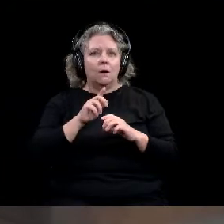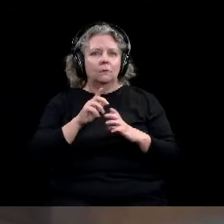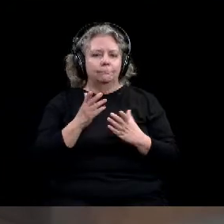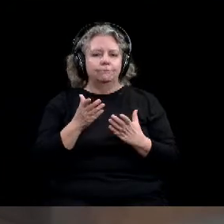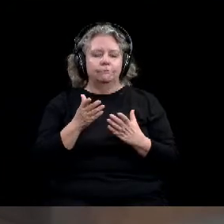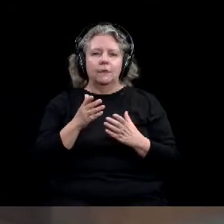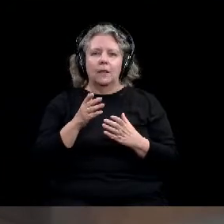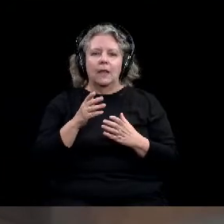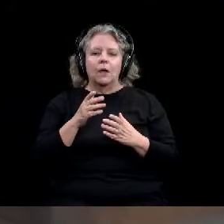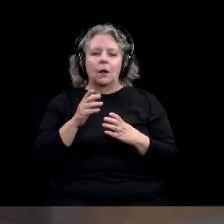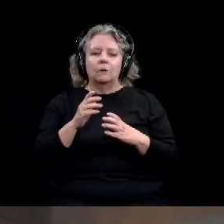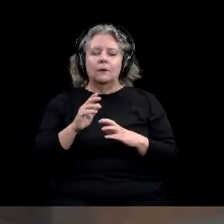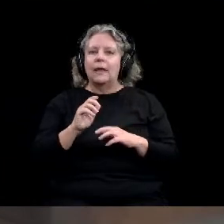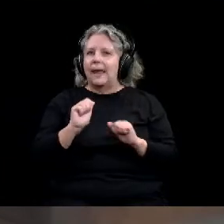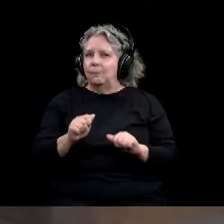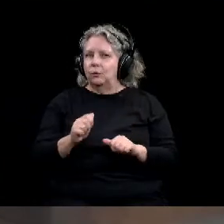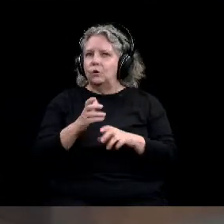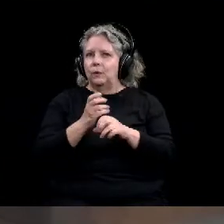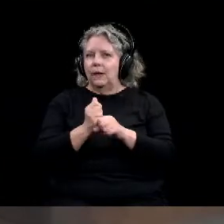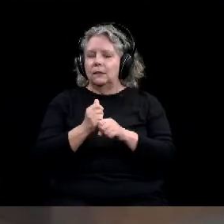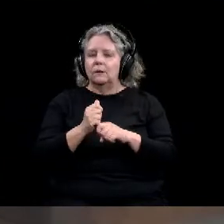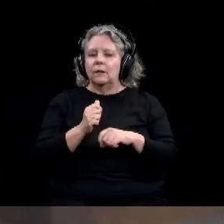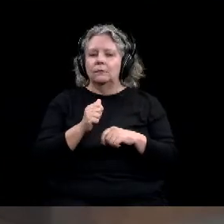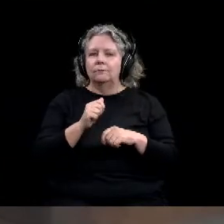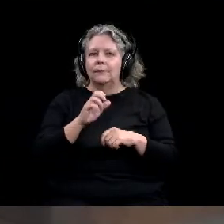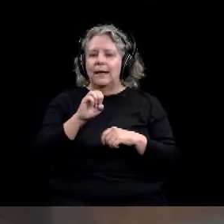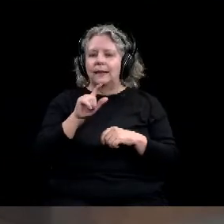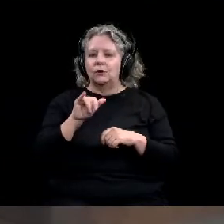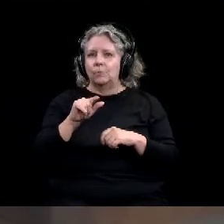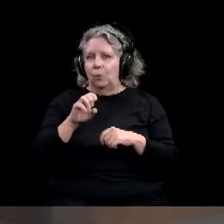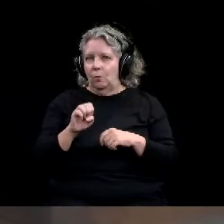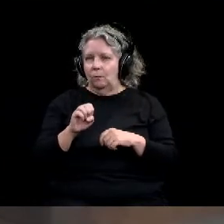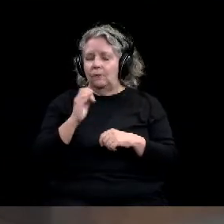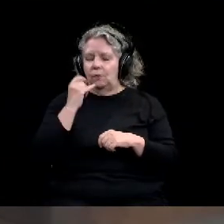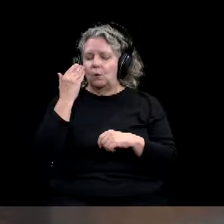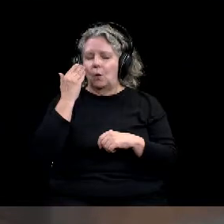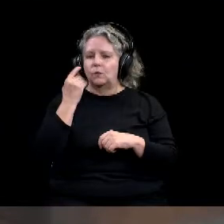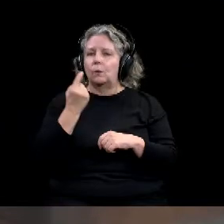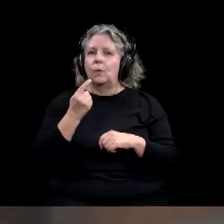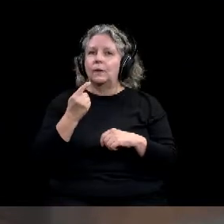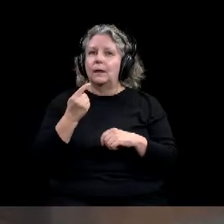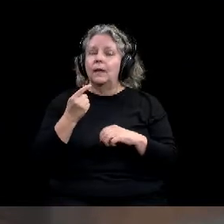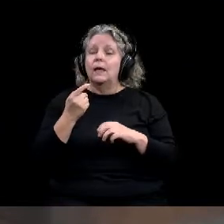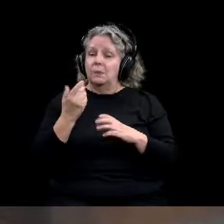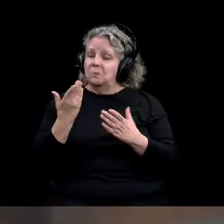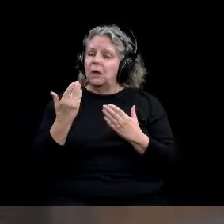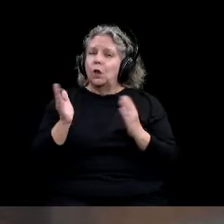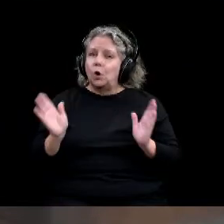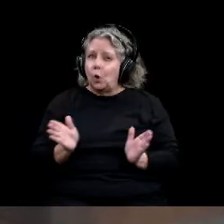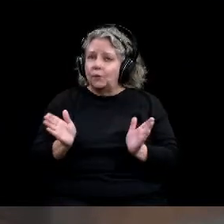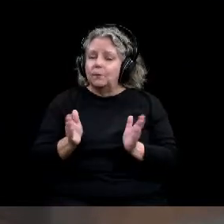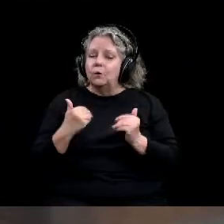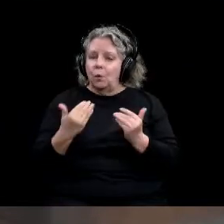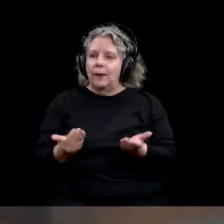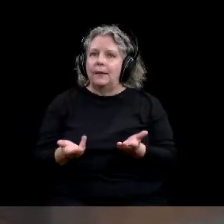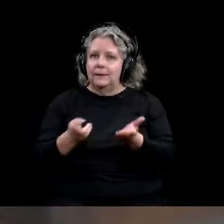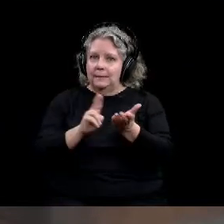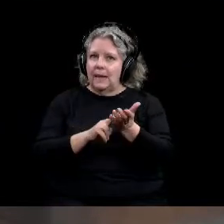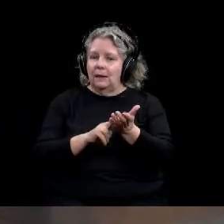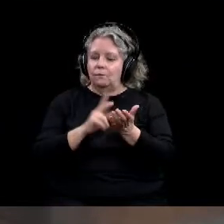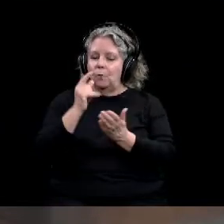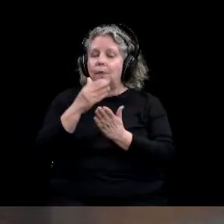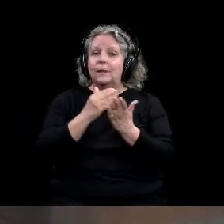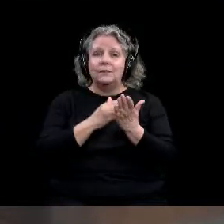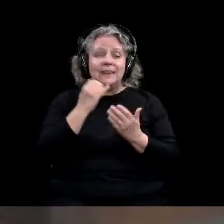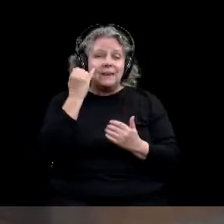might not be as technologically savvy or maybe doesn't have access to a phone, be their aid, come to their